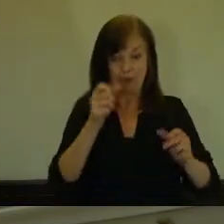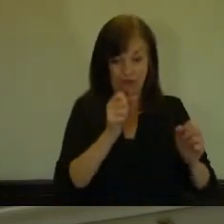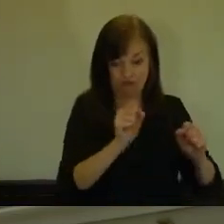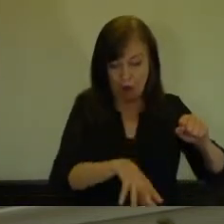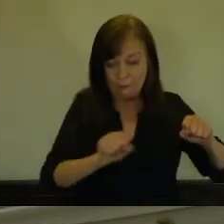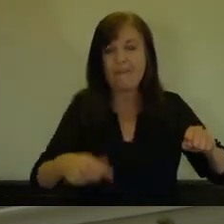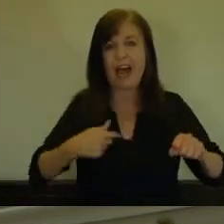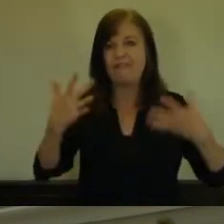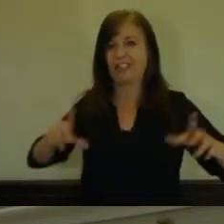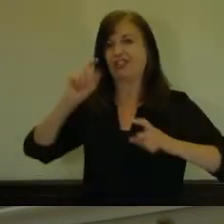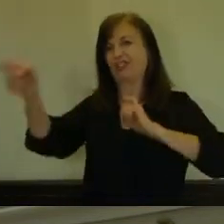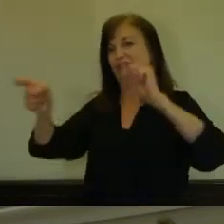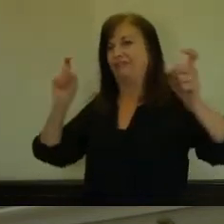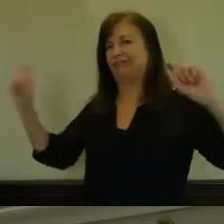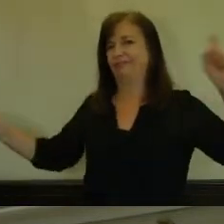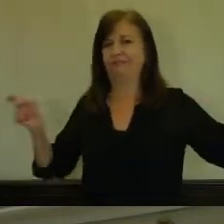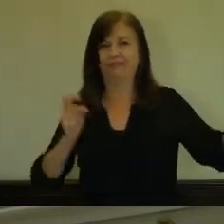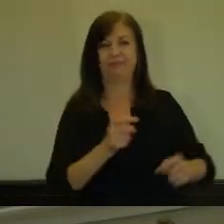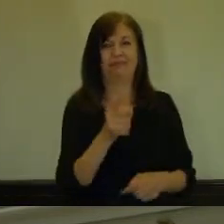came.